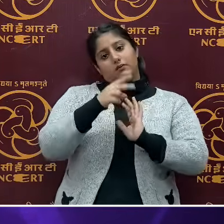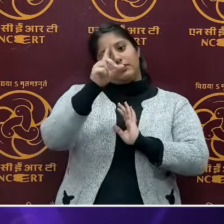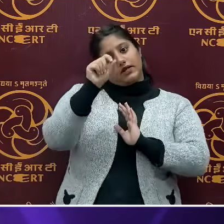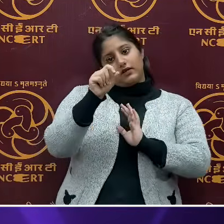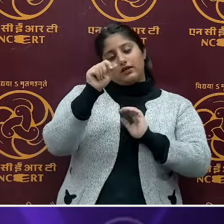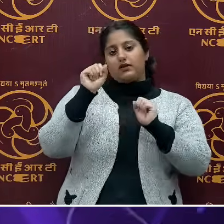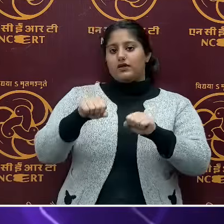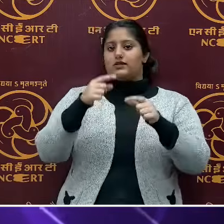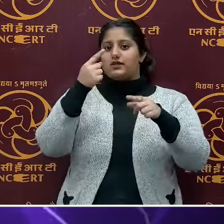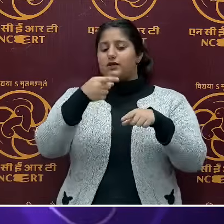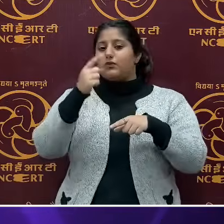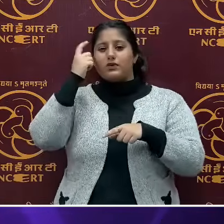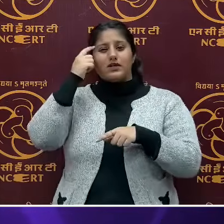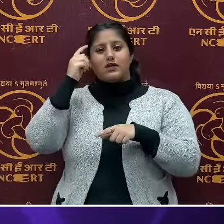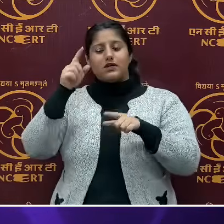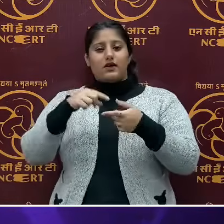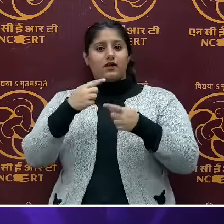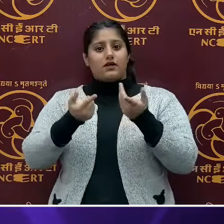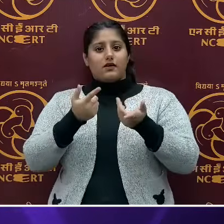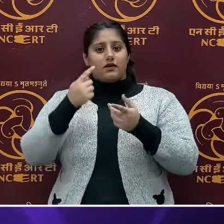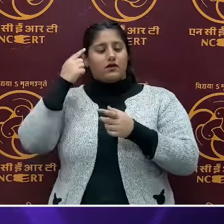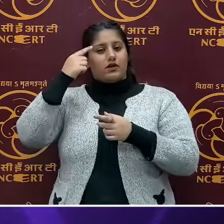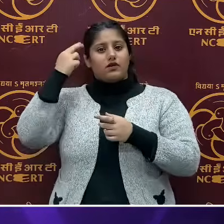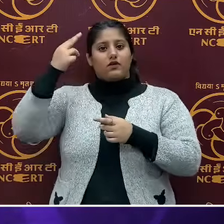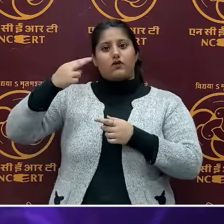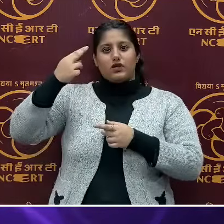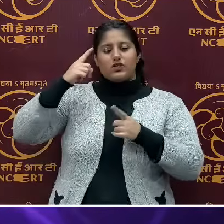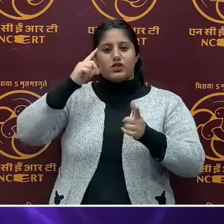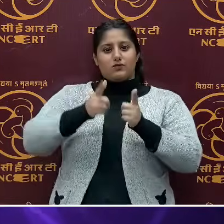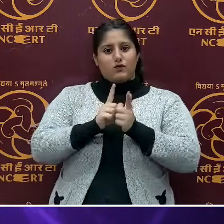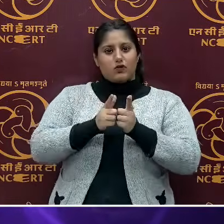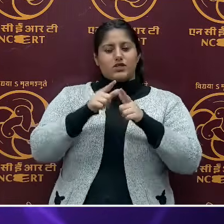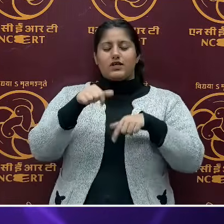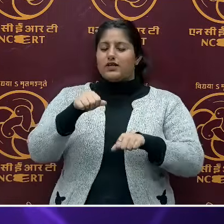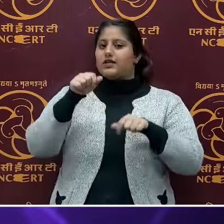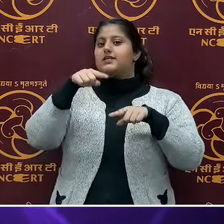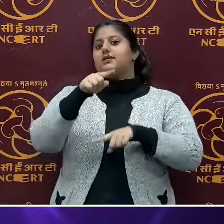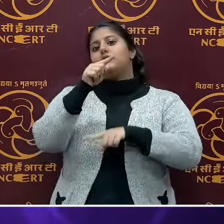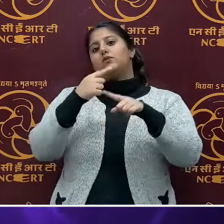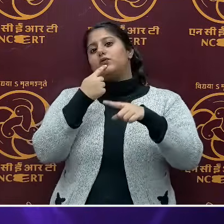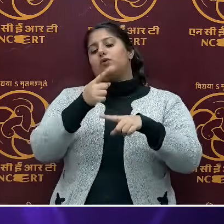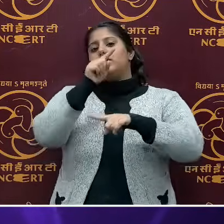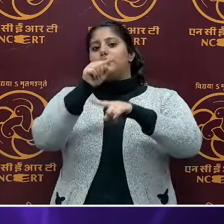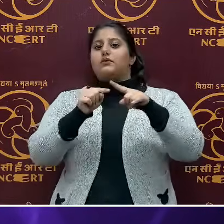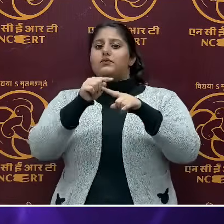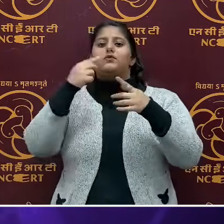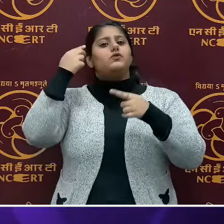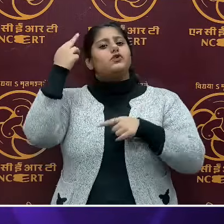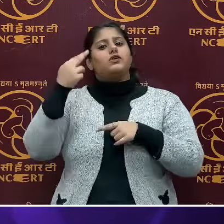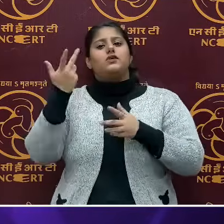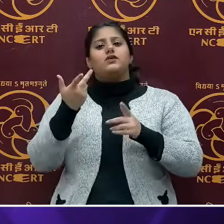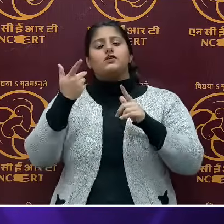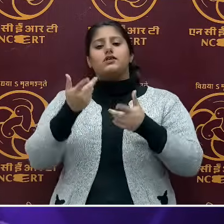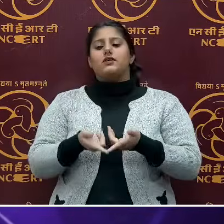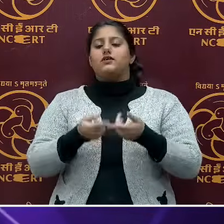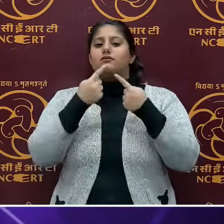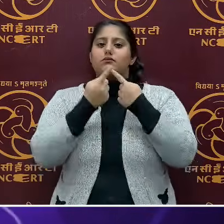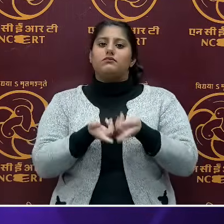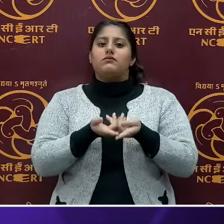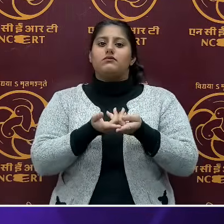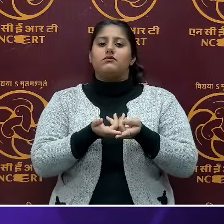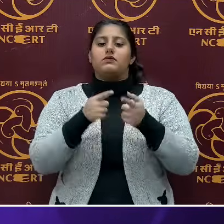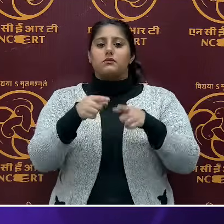it. No. You have used the reasoning. Reasoning, some So logic. this is called proportional reasoning only. Oh, So okay. that means